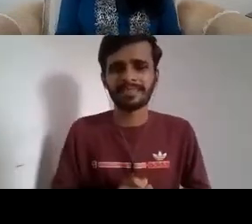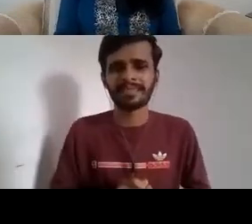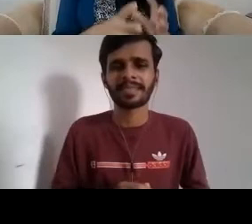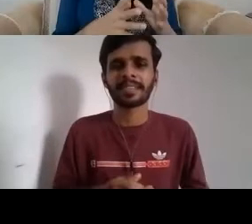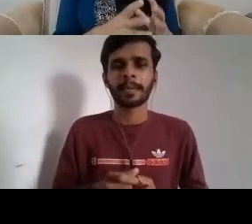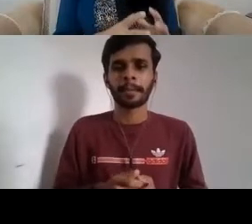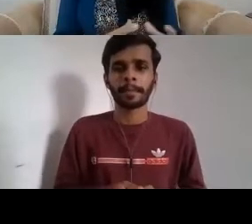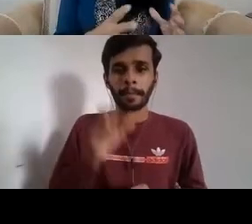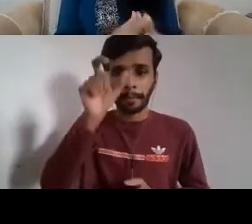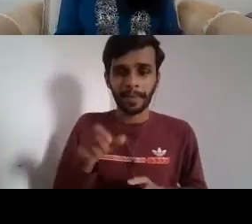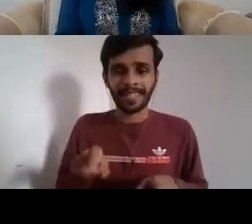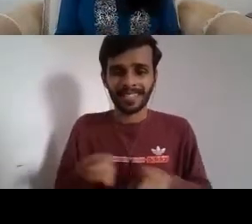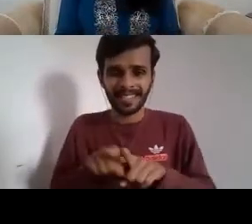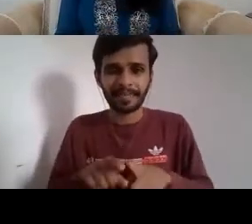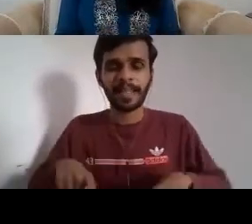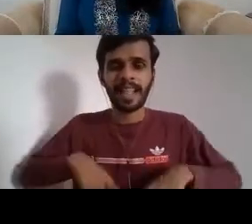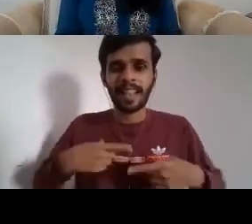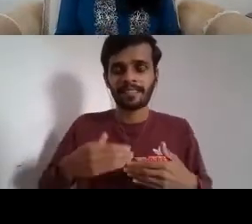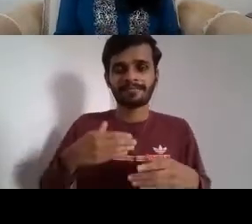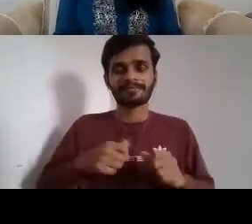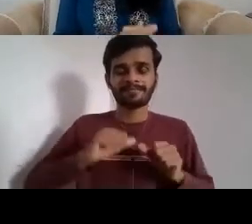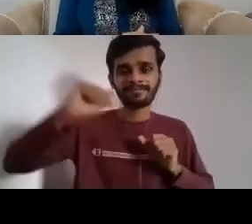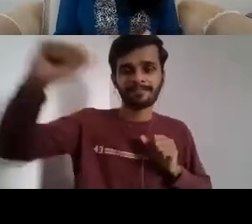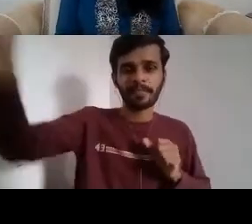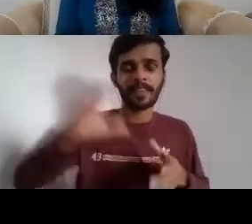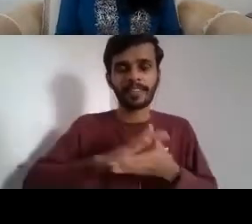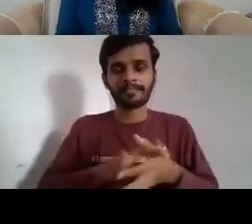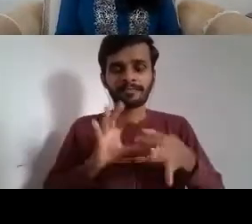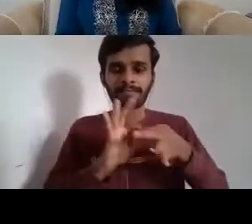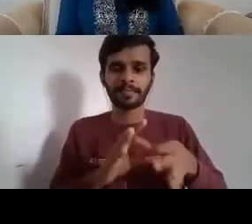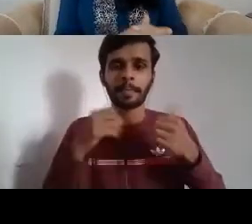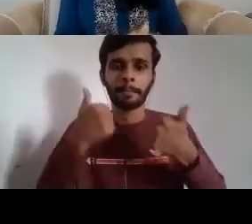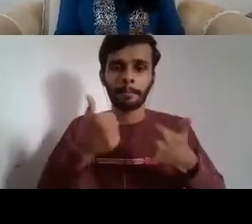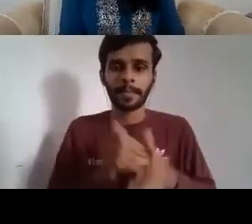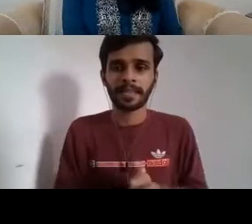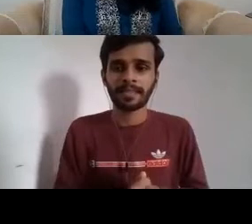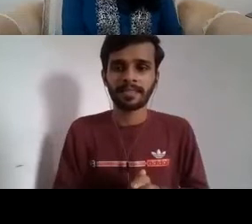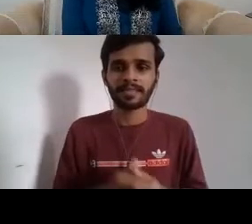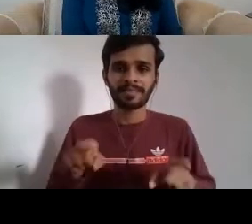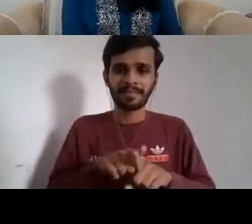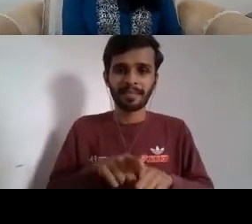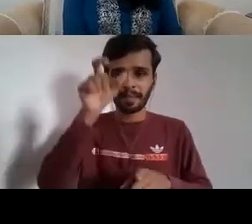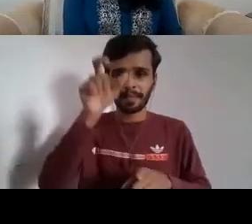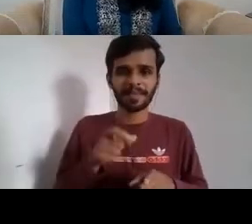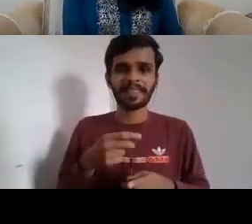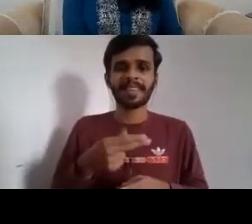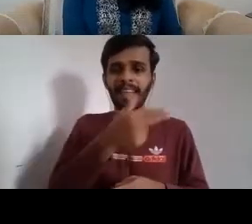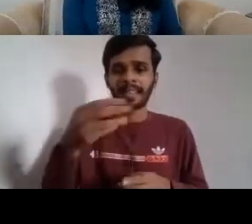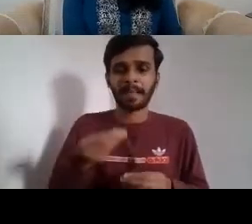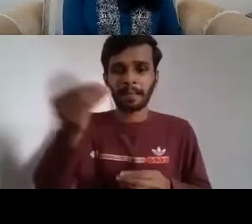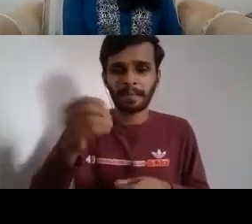Harrison shared a lifelong bond. George Harrison called him the godfather of world music.